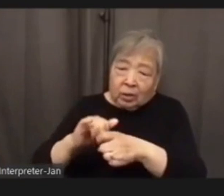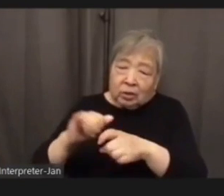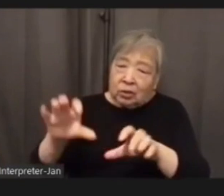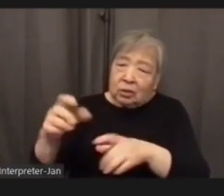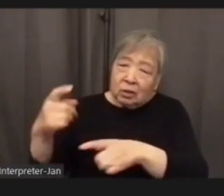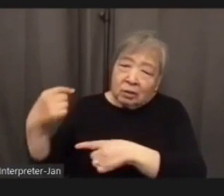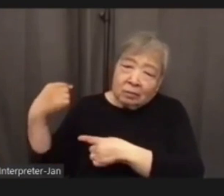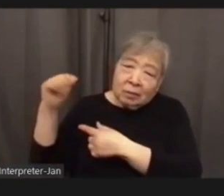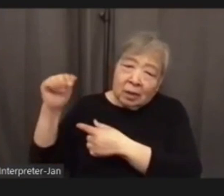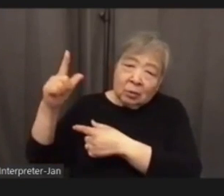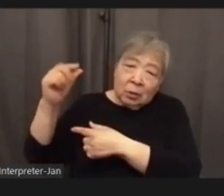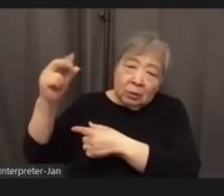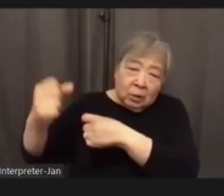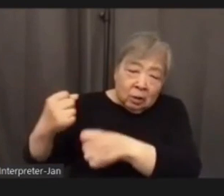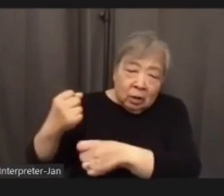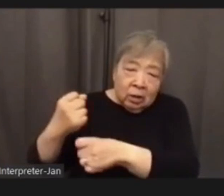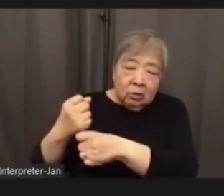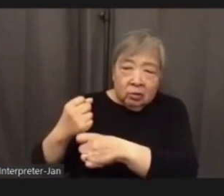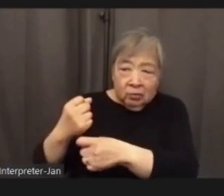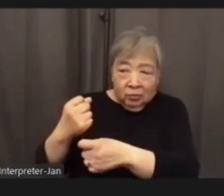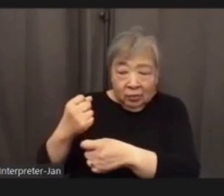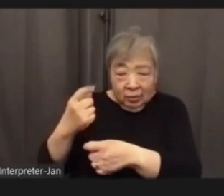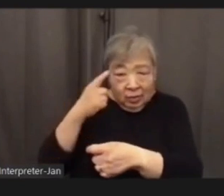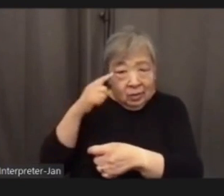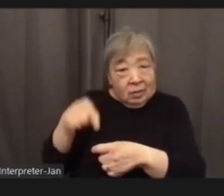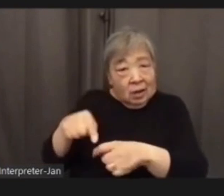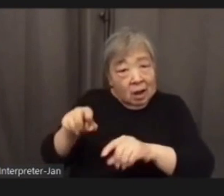have this opportunity